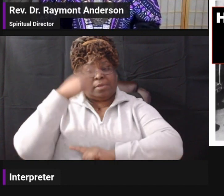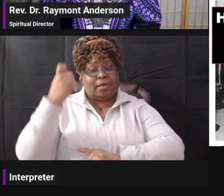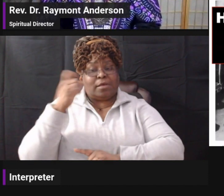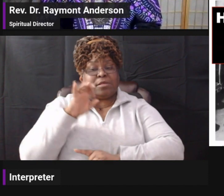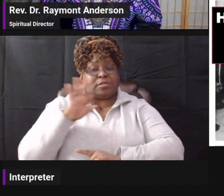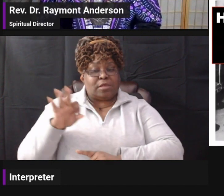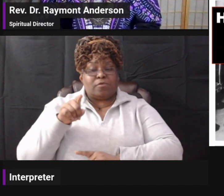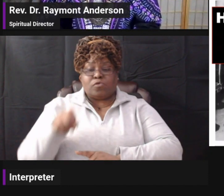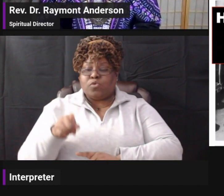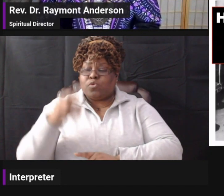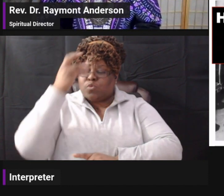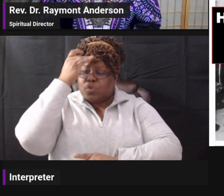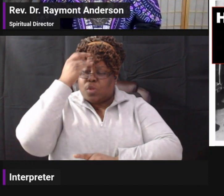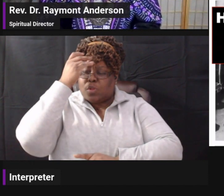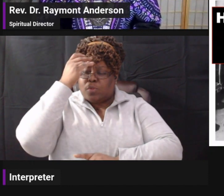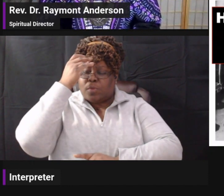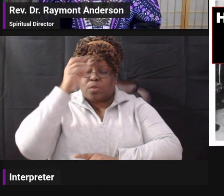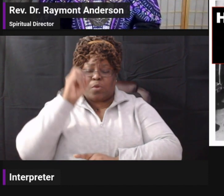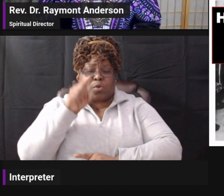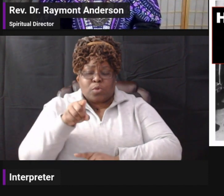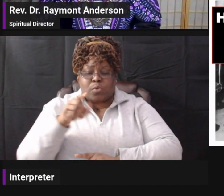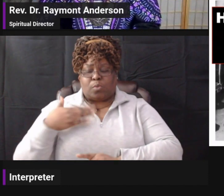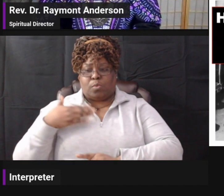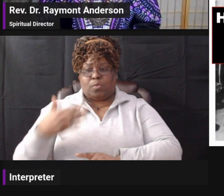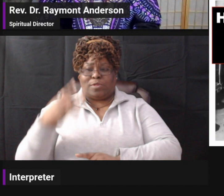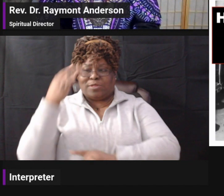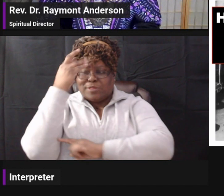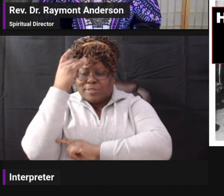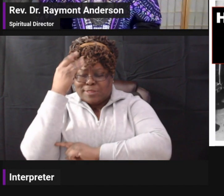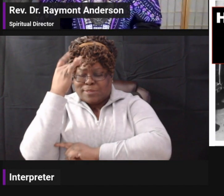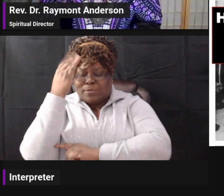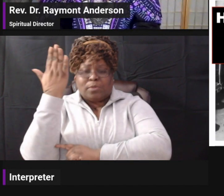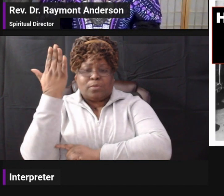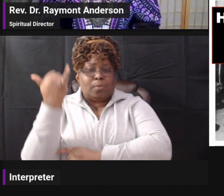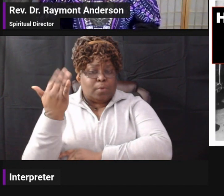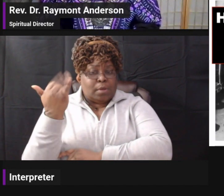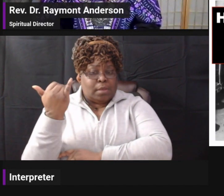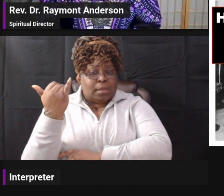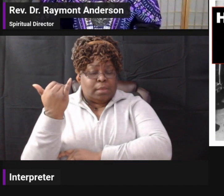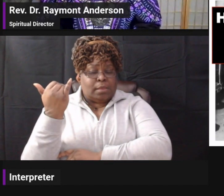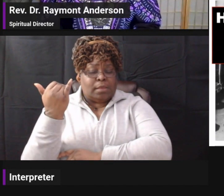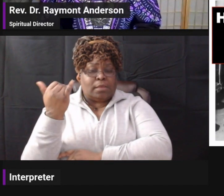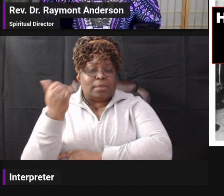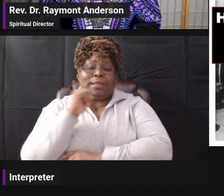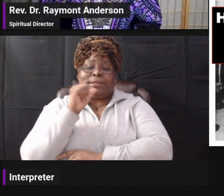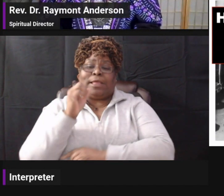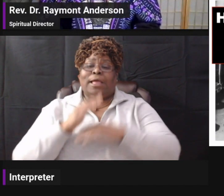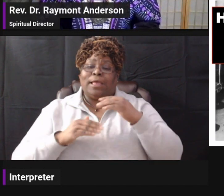I'm simply saying, have you ever thought about it? Are you willing to think about it? Because once again,